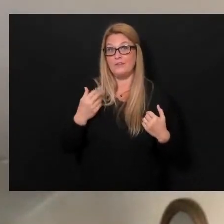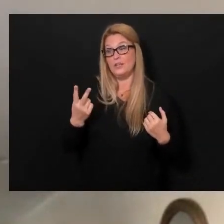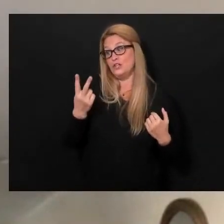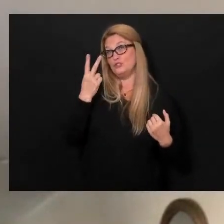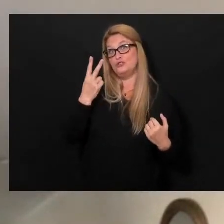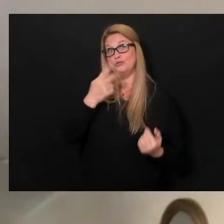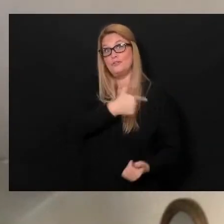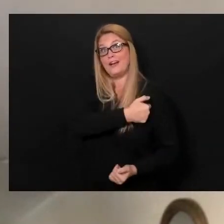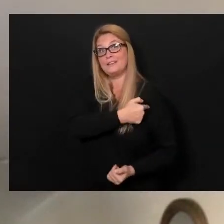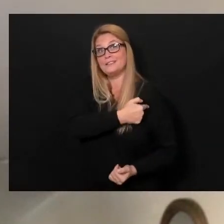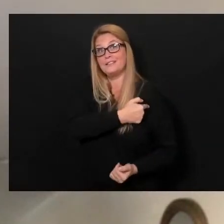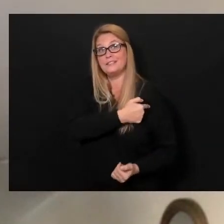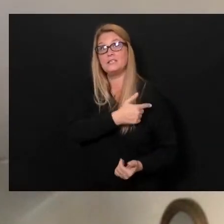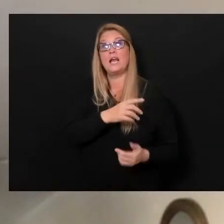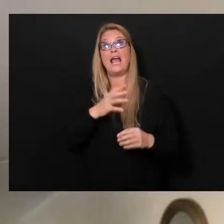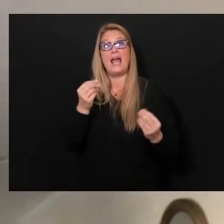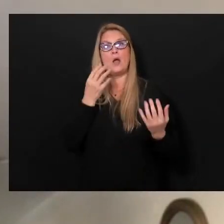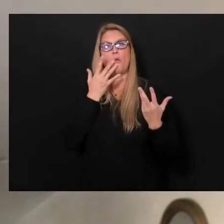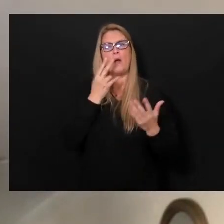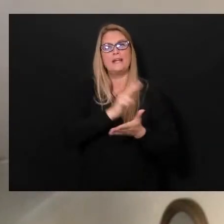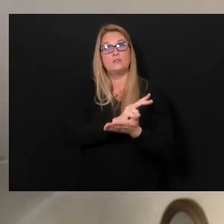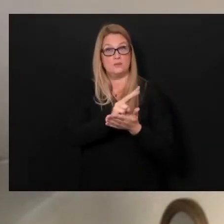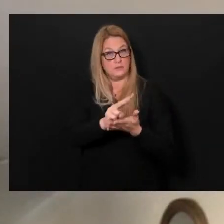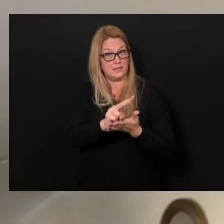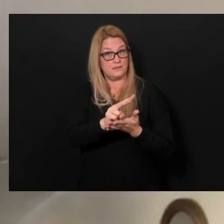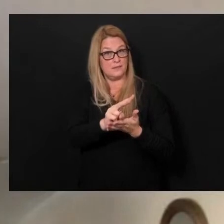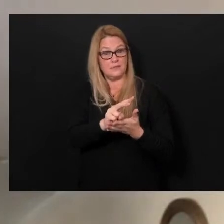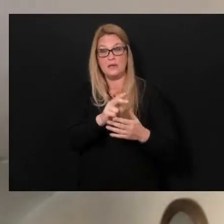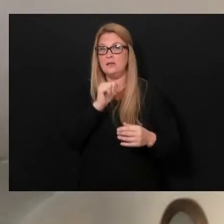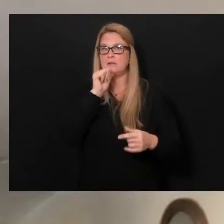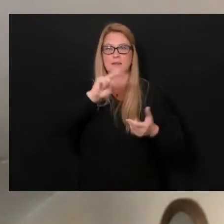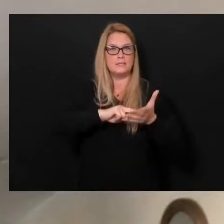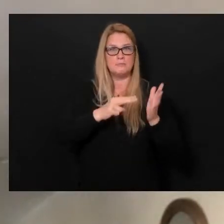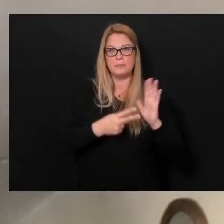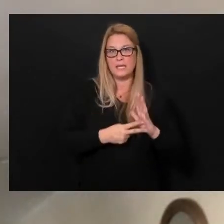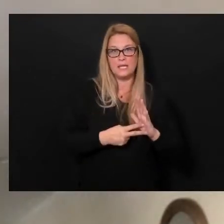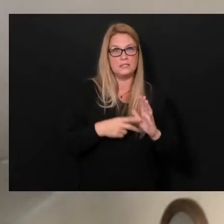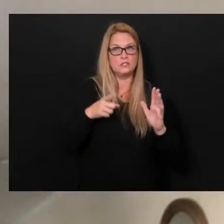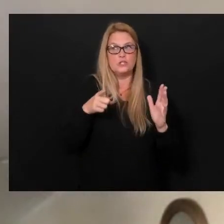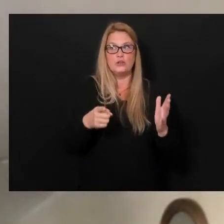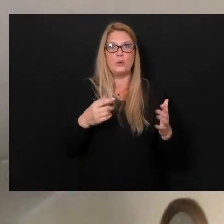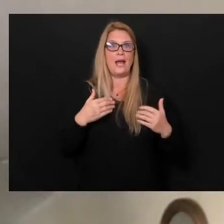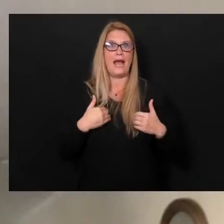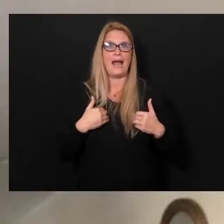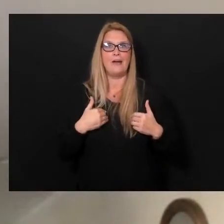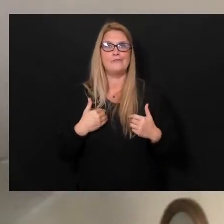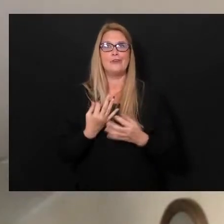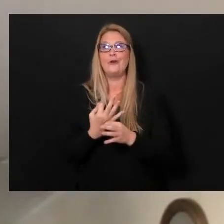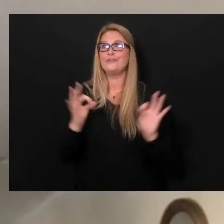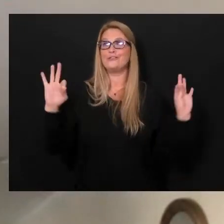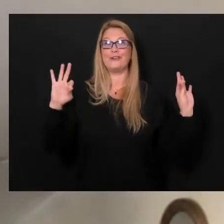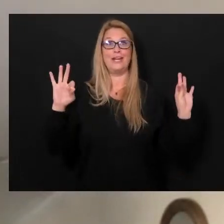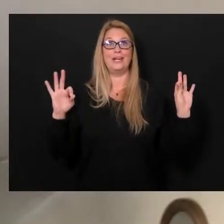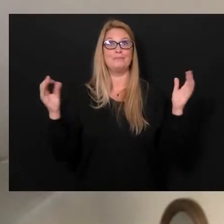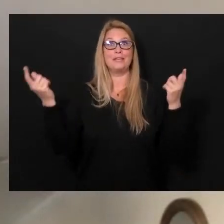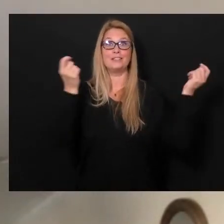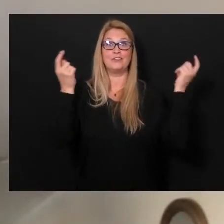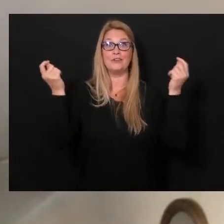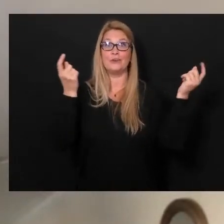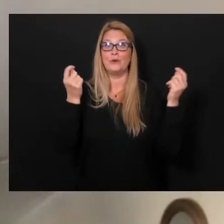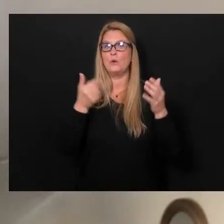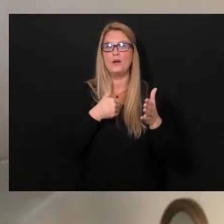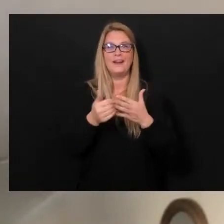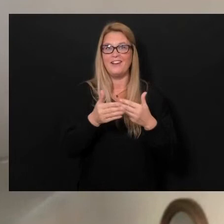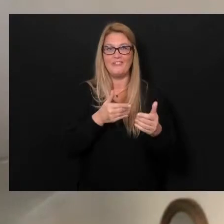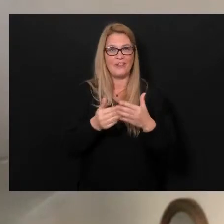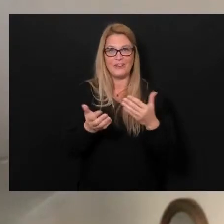of vaccine and you wait for 2 weeks, it doesn't mean that you have a kind of a free pass, because we know that there is